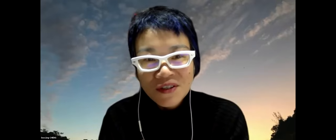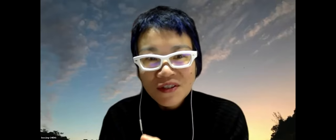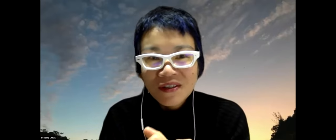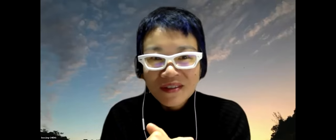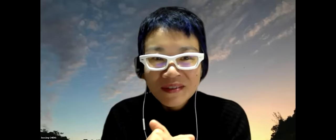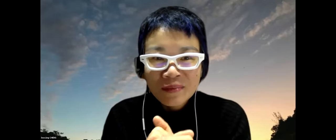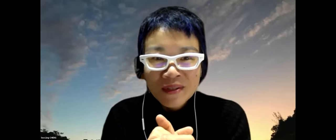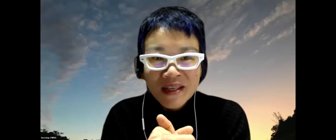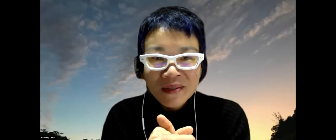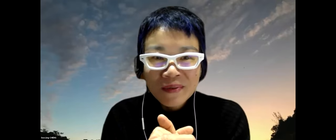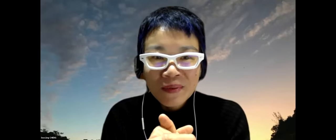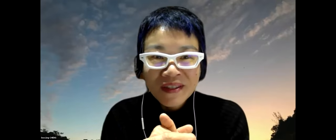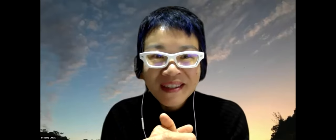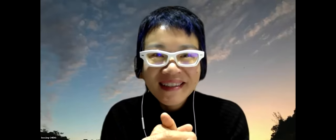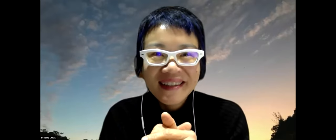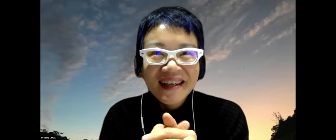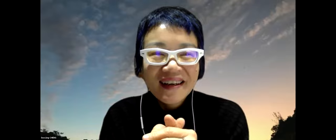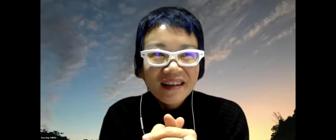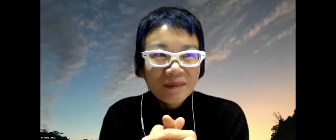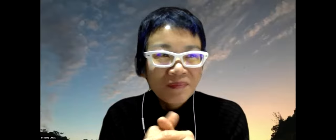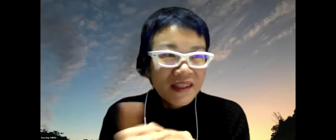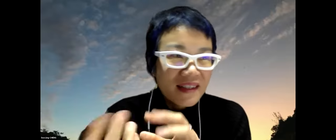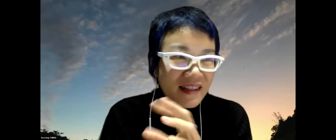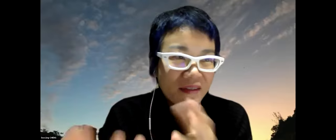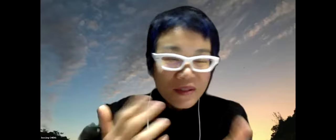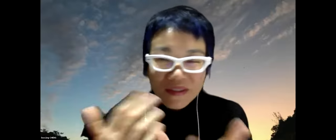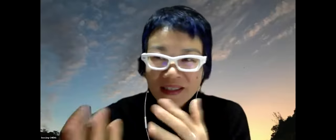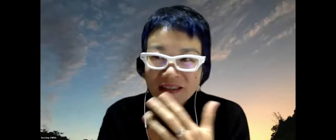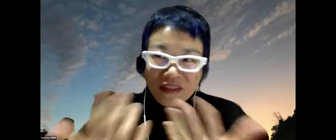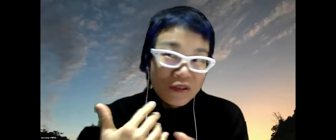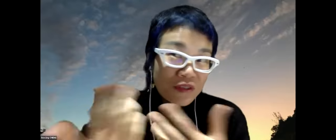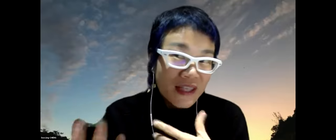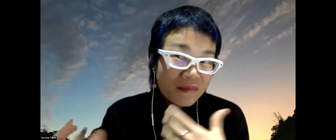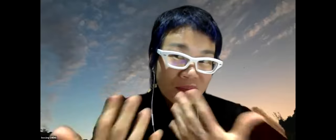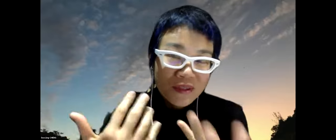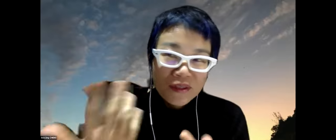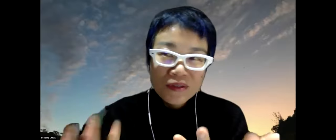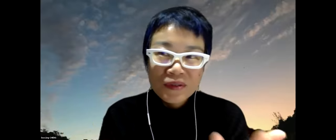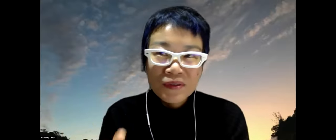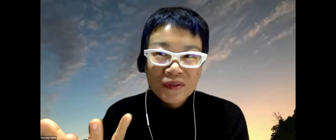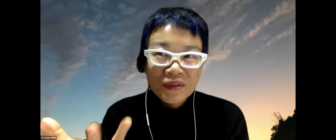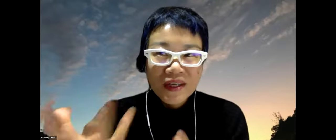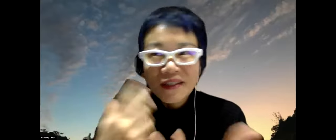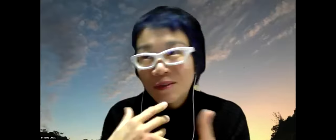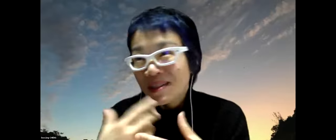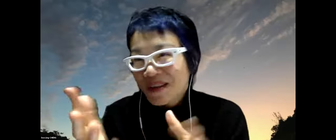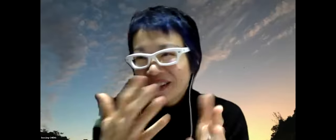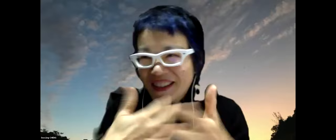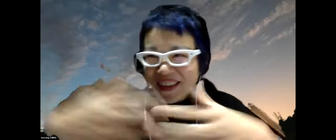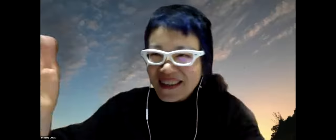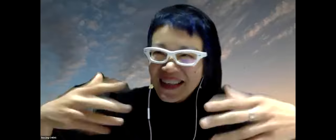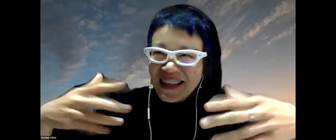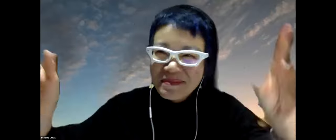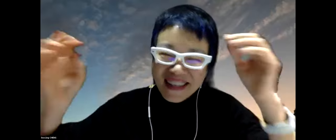of research on sex work, it was very difficult for them to handle me. So